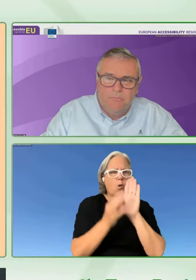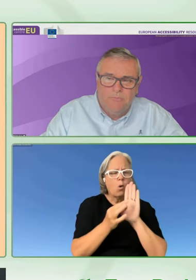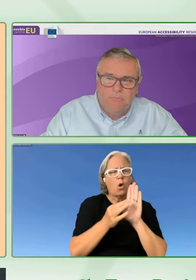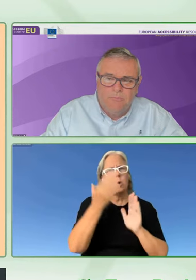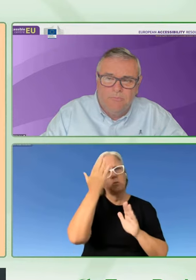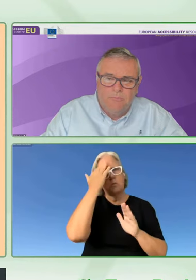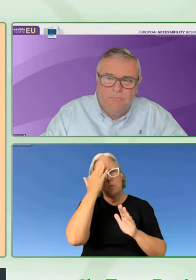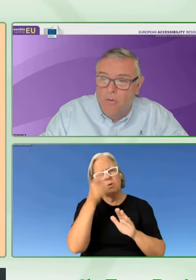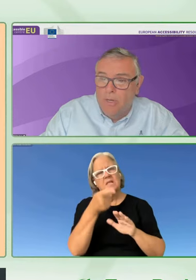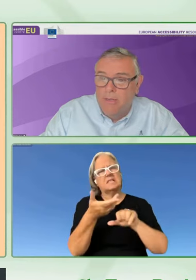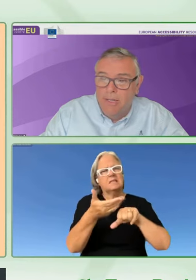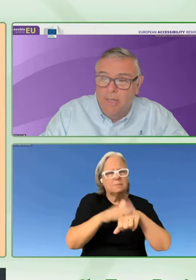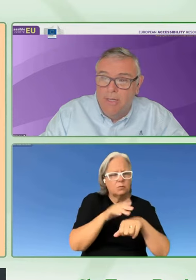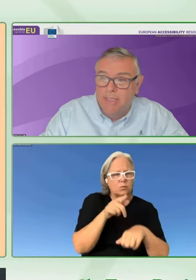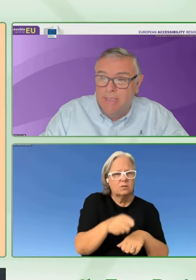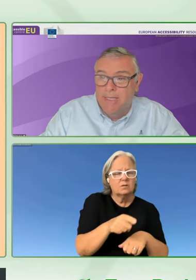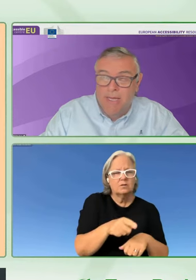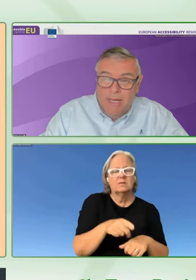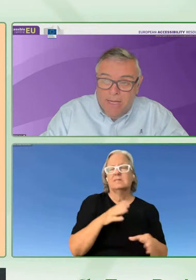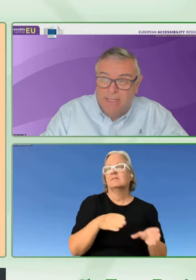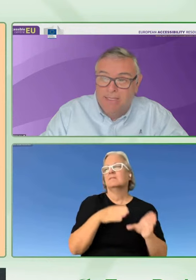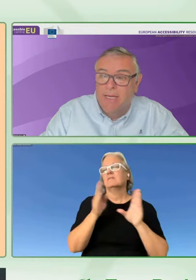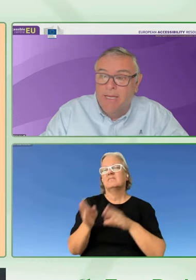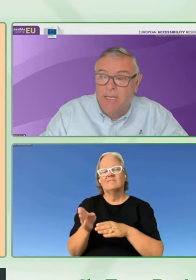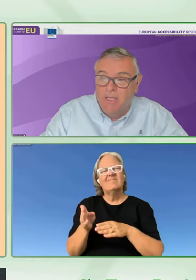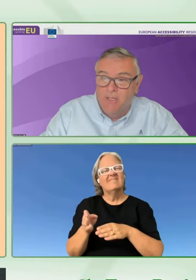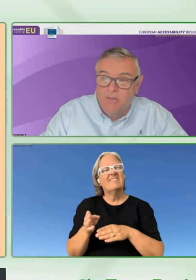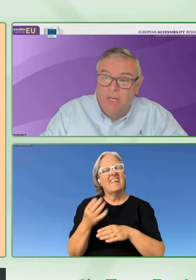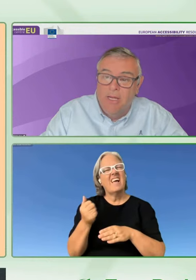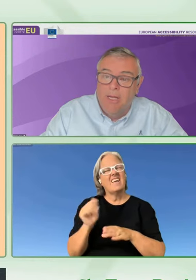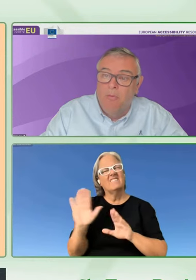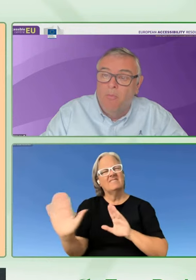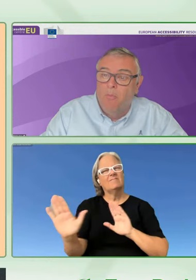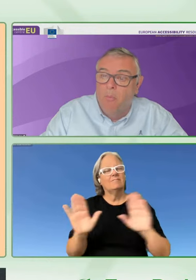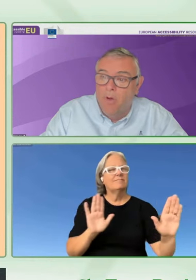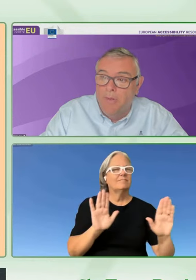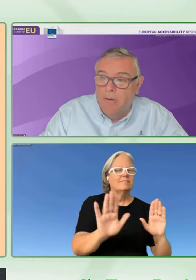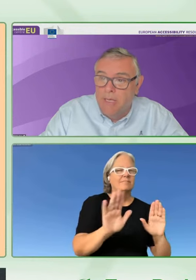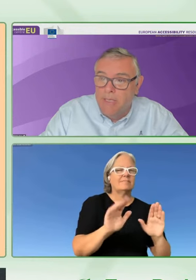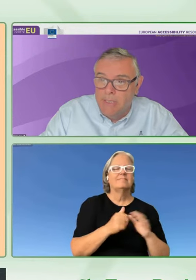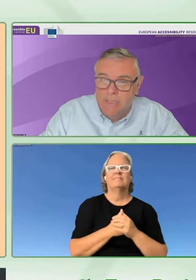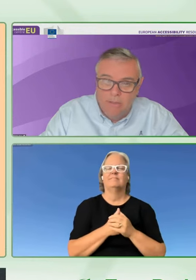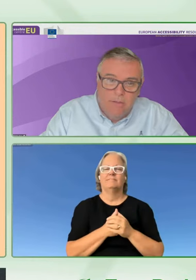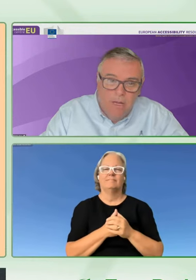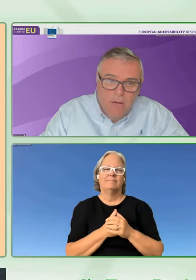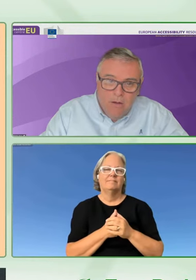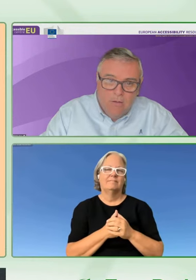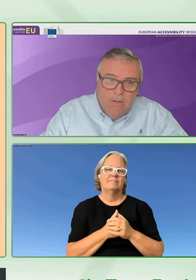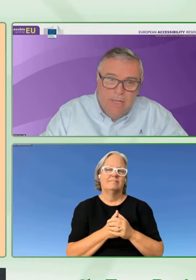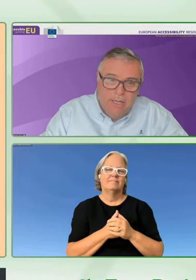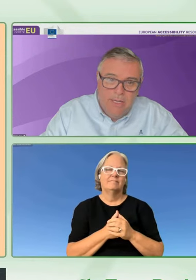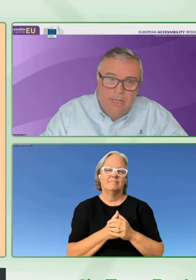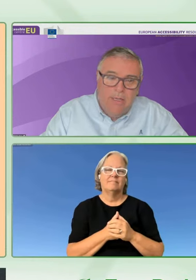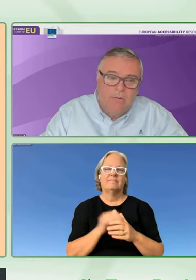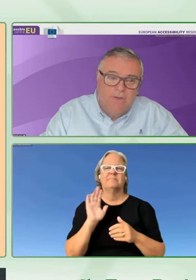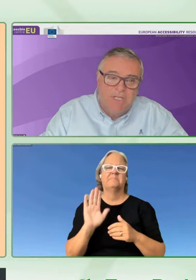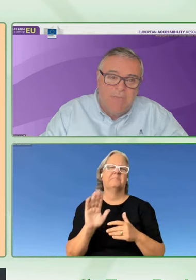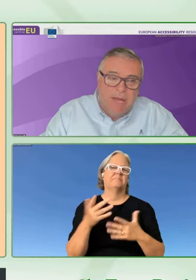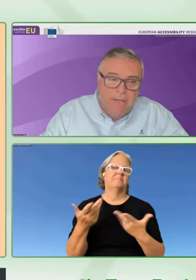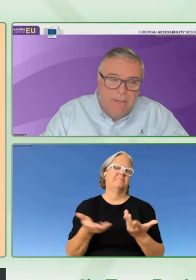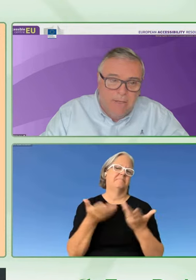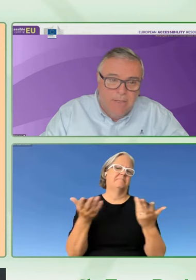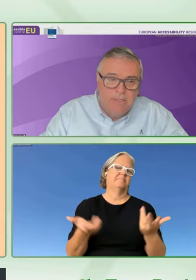on standardization, UNIT, the standardization body organization on